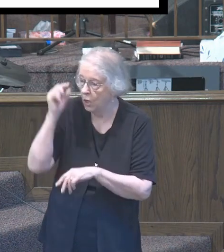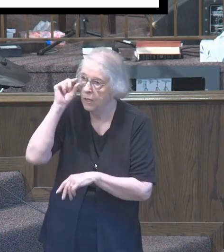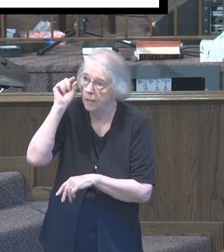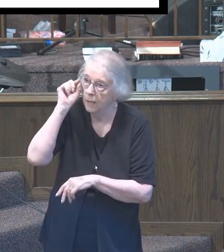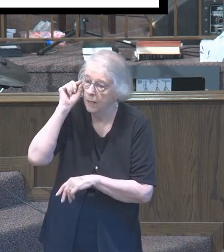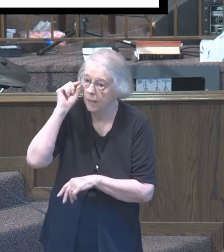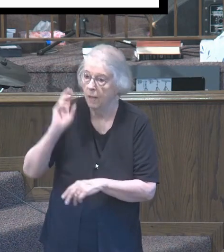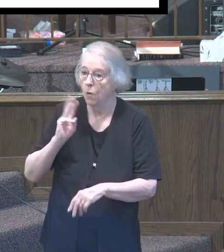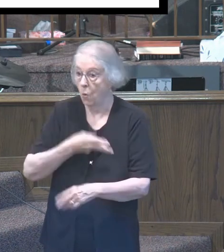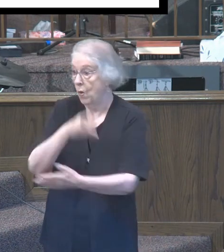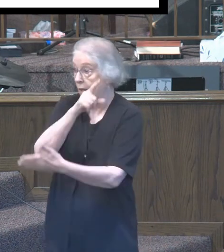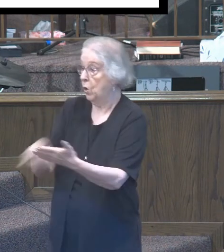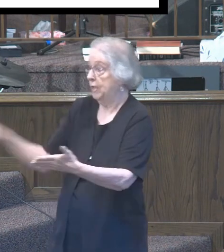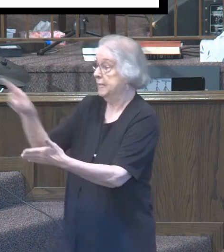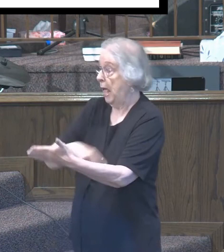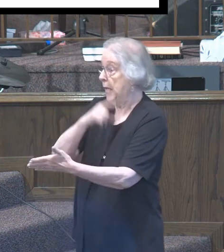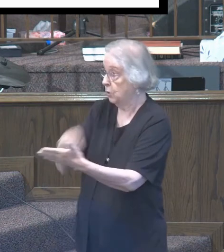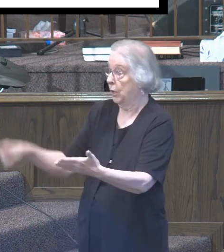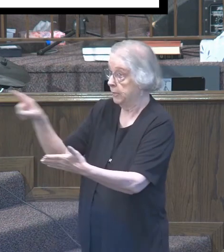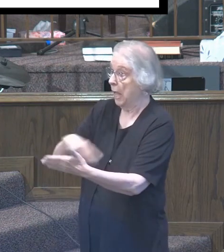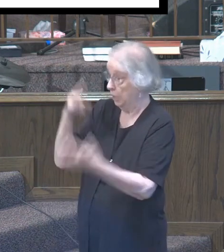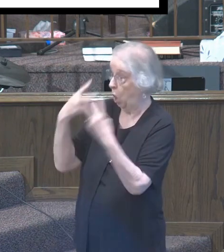cute and inviting sacrilege.